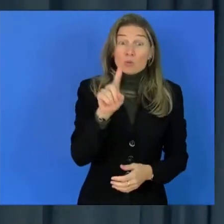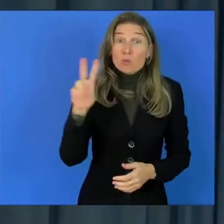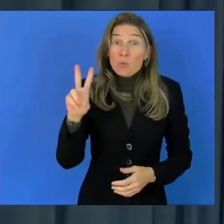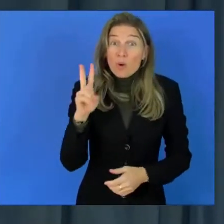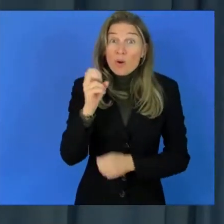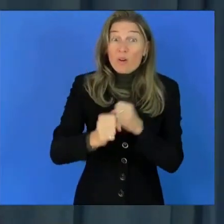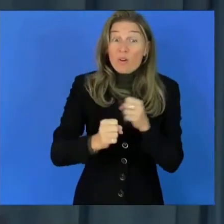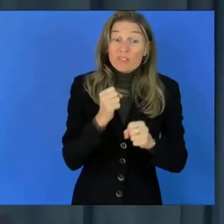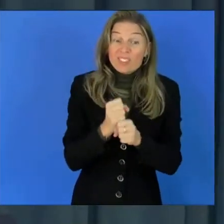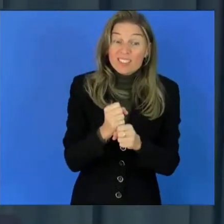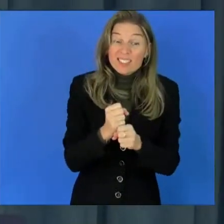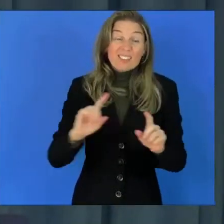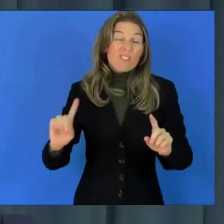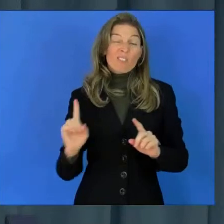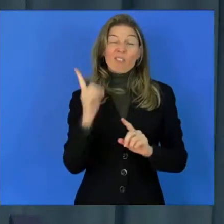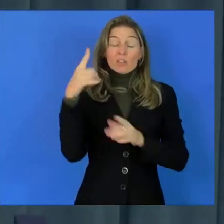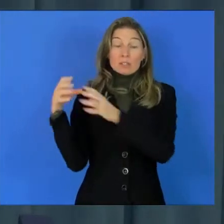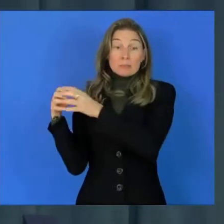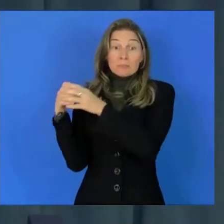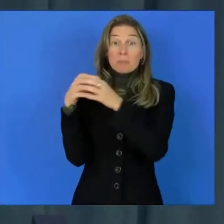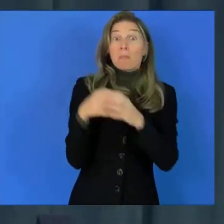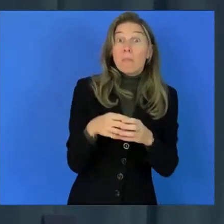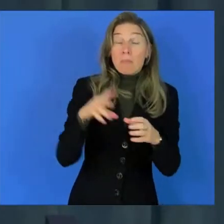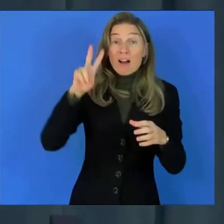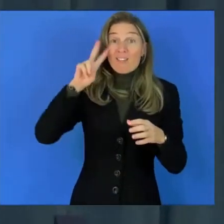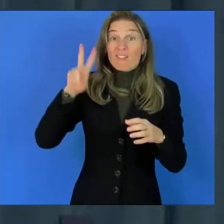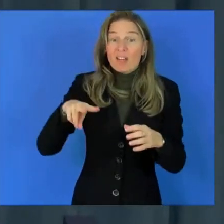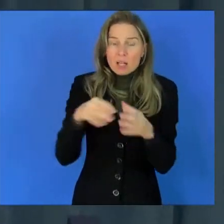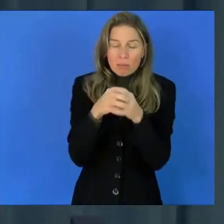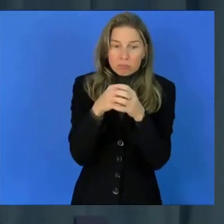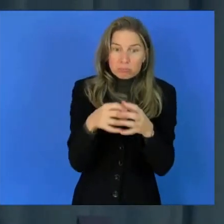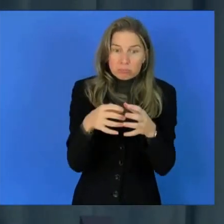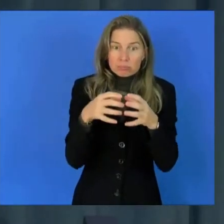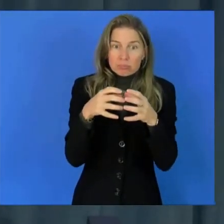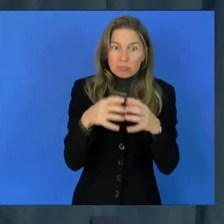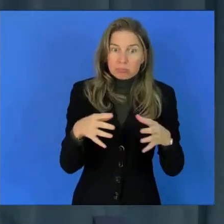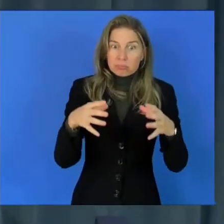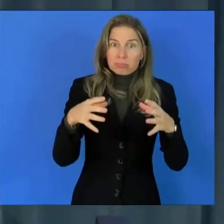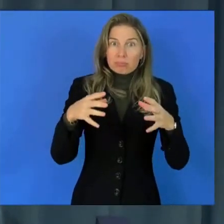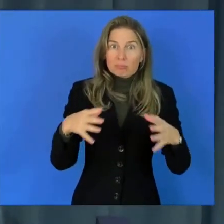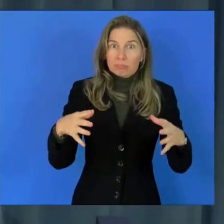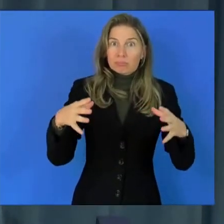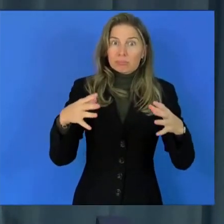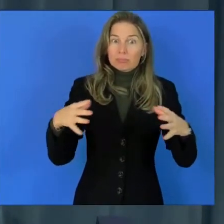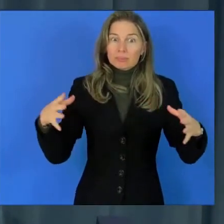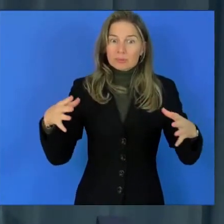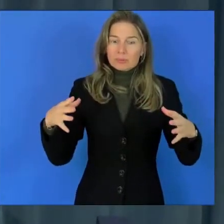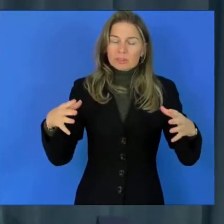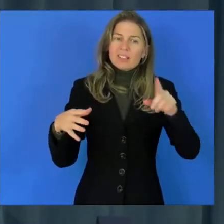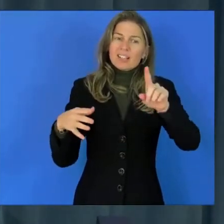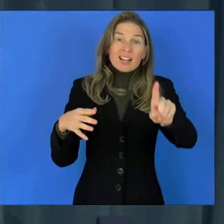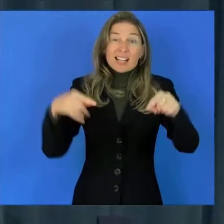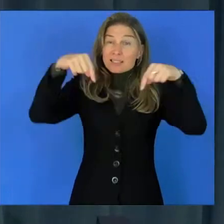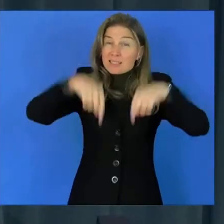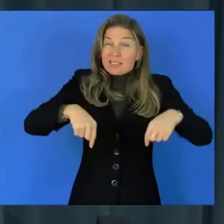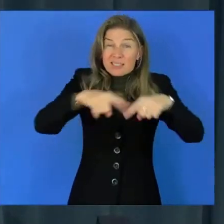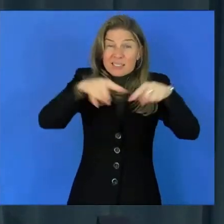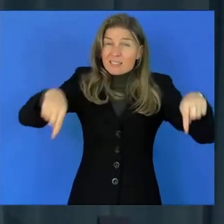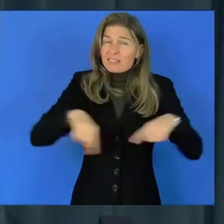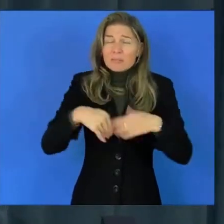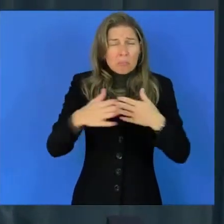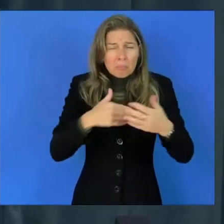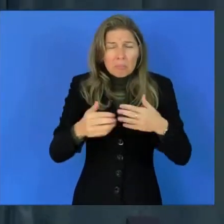have extended and extended and extended. Do not forget that because you're not in the room. We are still here and connected. For those of you